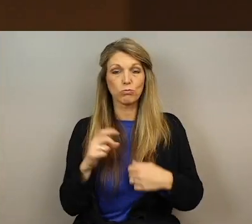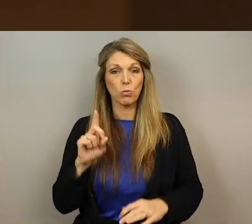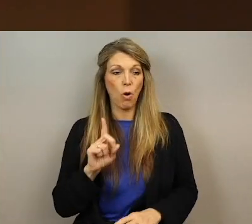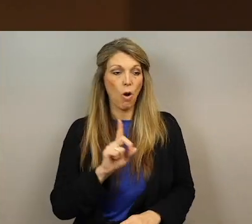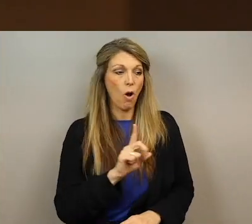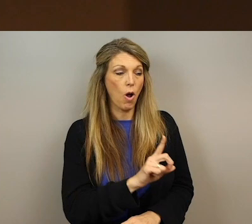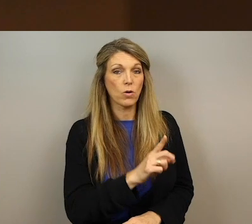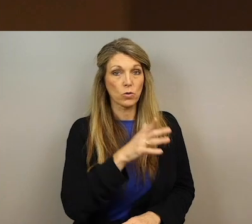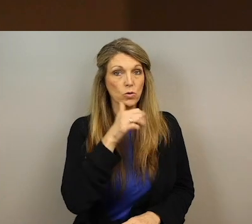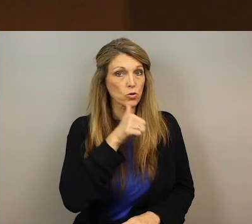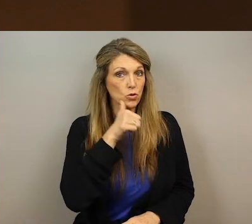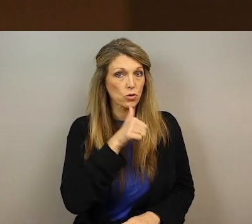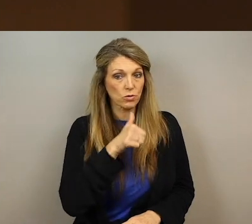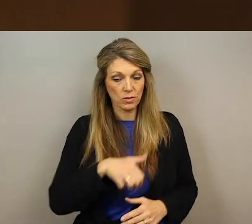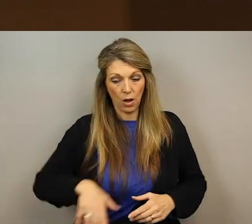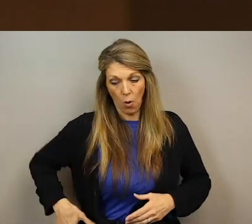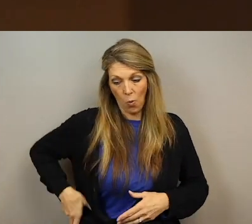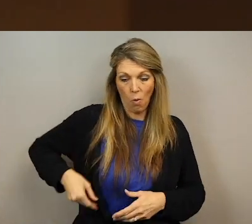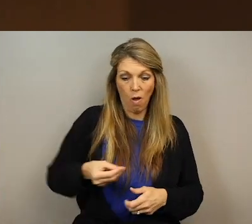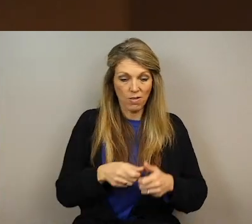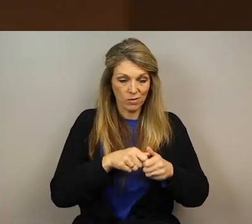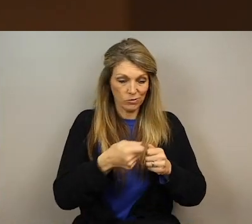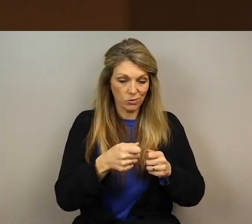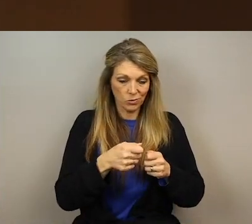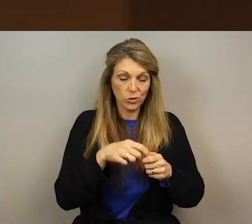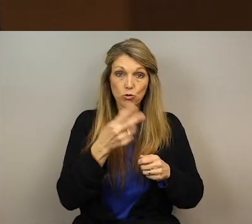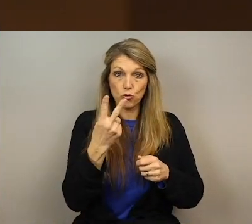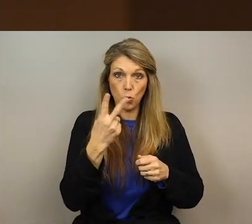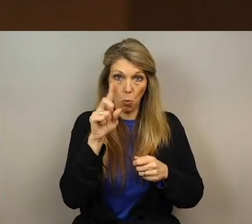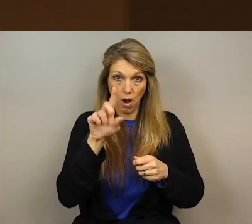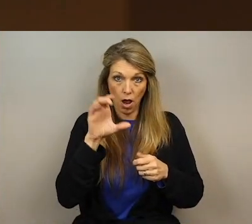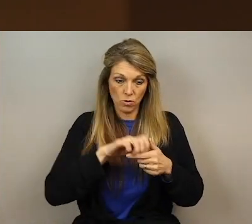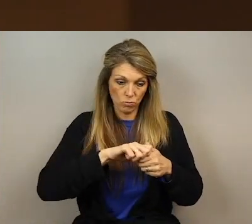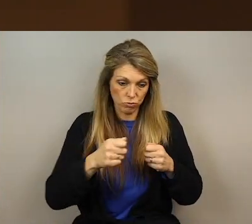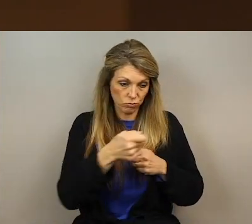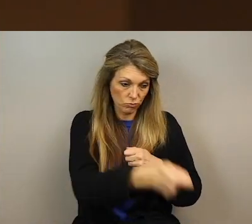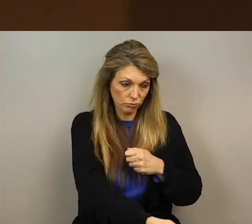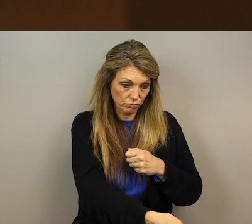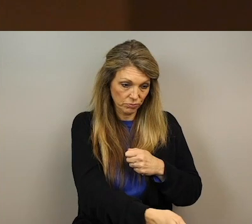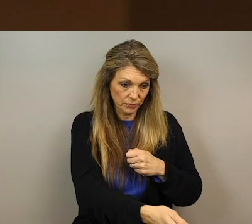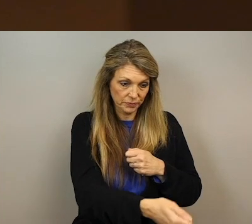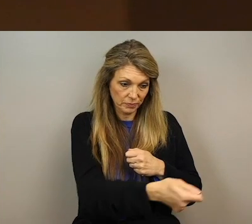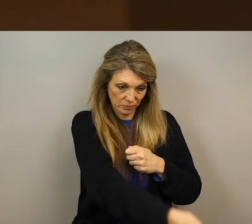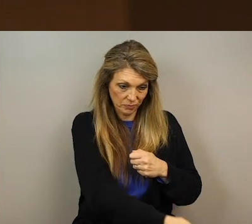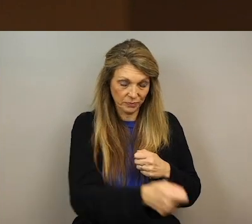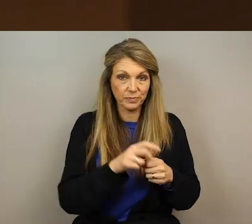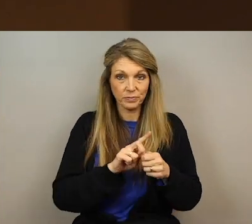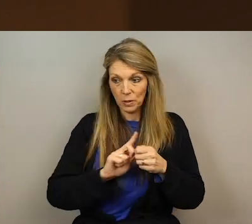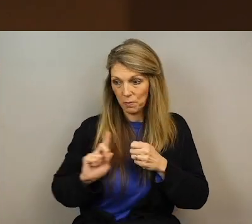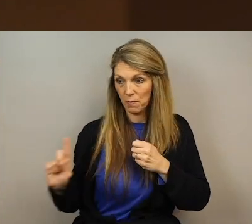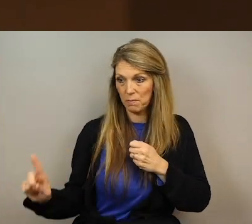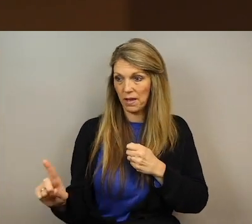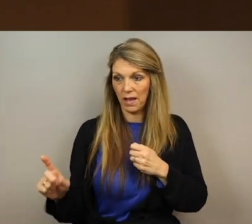to the young lady, pulled out his wallet, pulled out two crisp $100 bills, set them down in front of the young lady, walked back